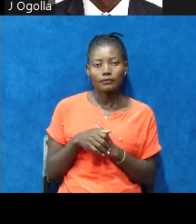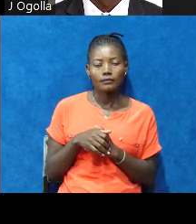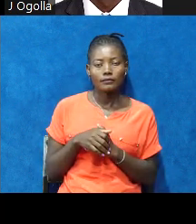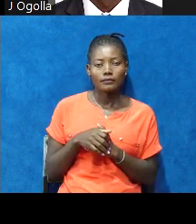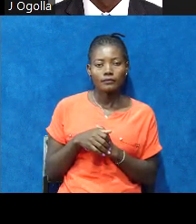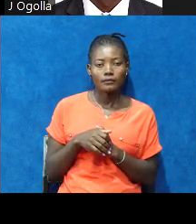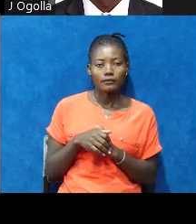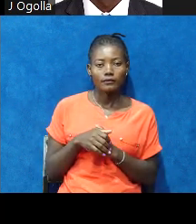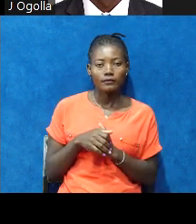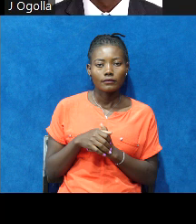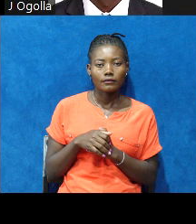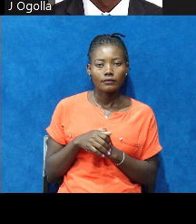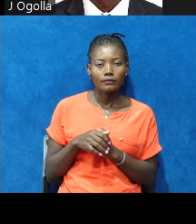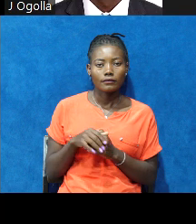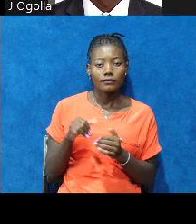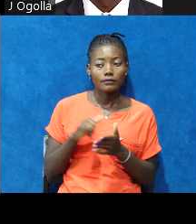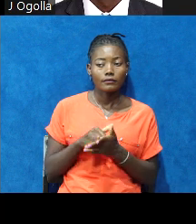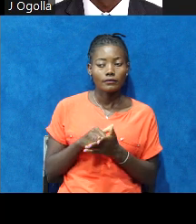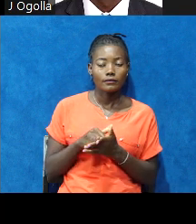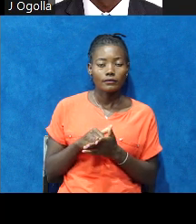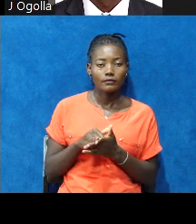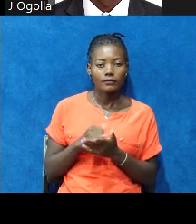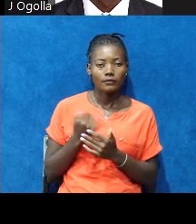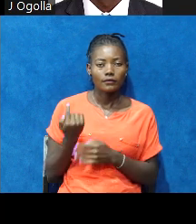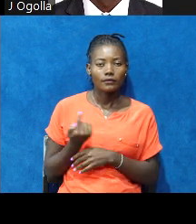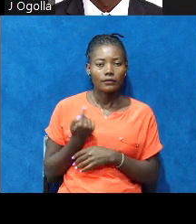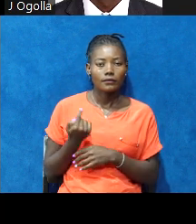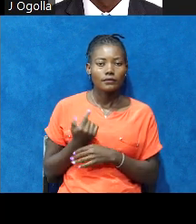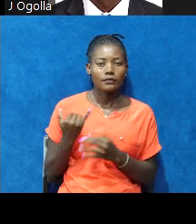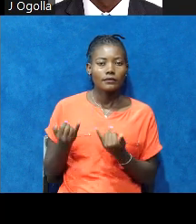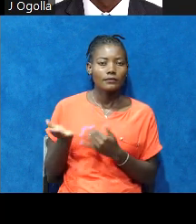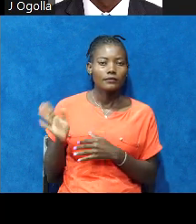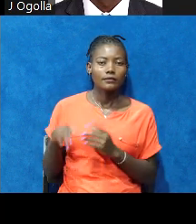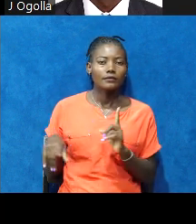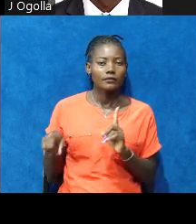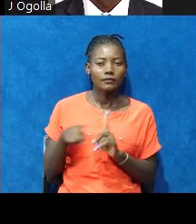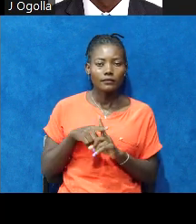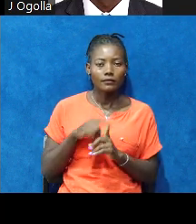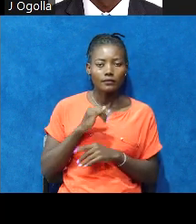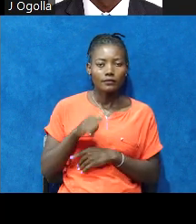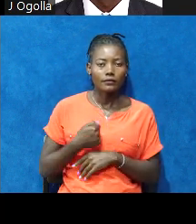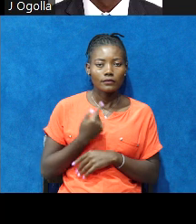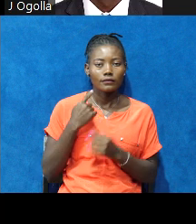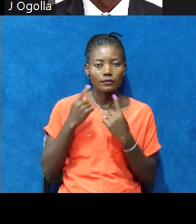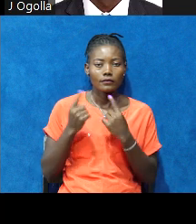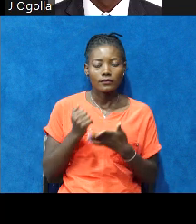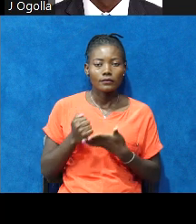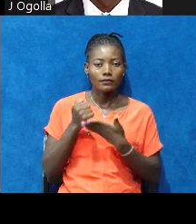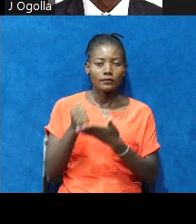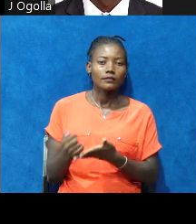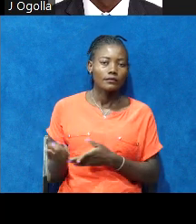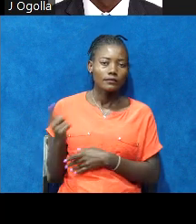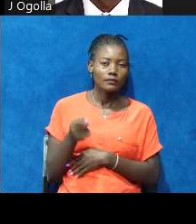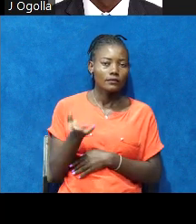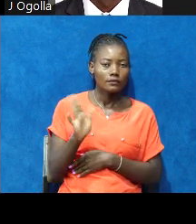better, I will hit it better. That reassurance, that self, it's now back to the positive self-talk, helps you come back into